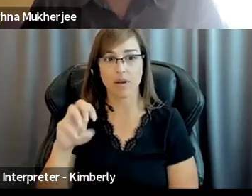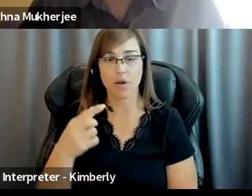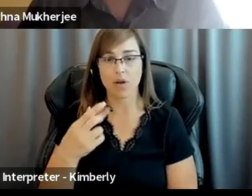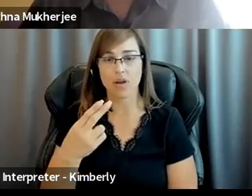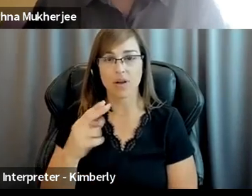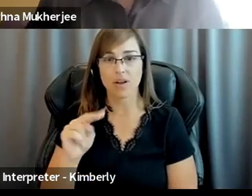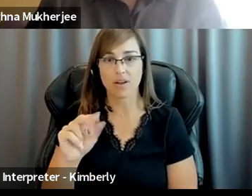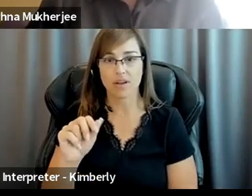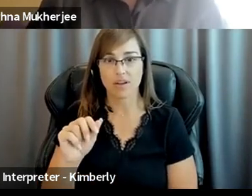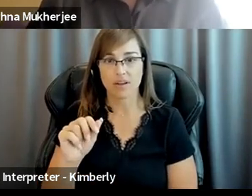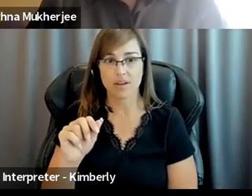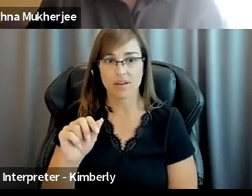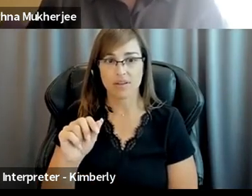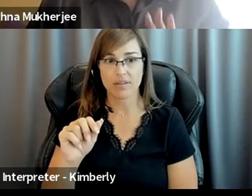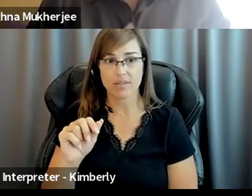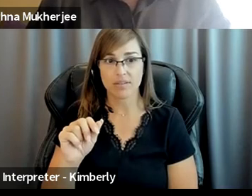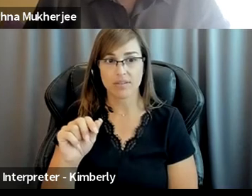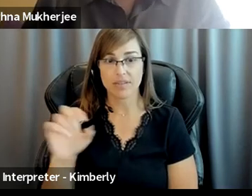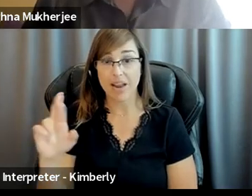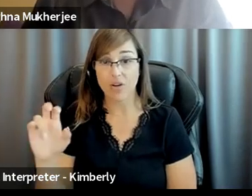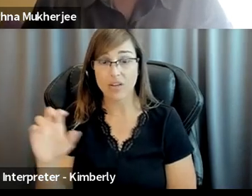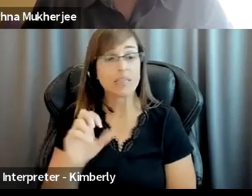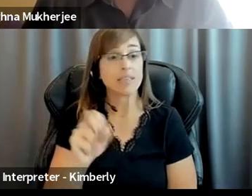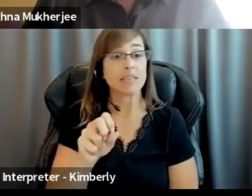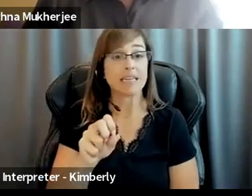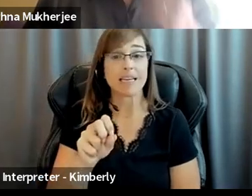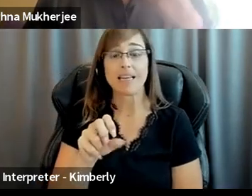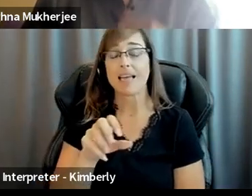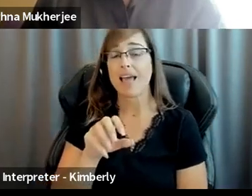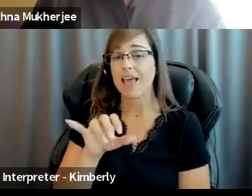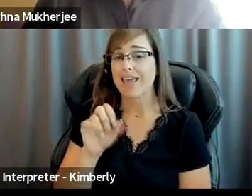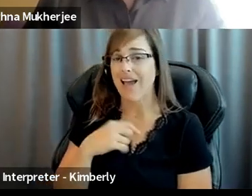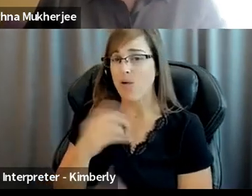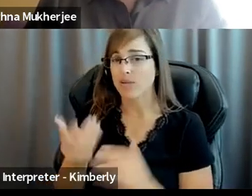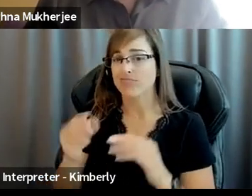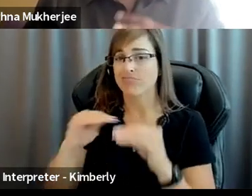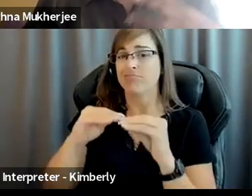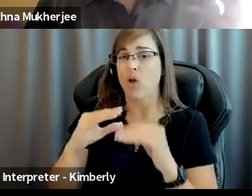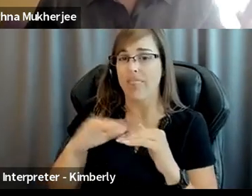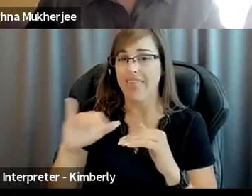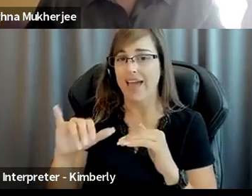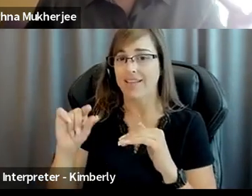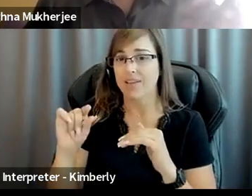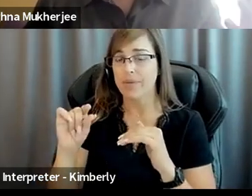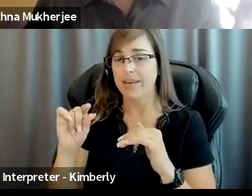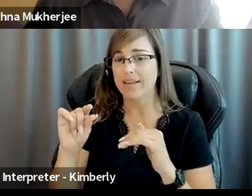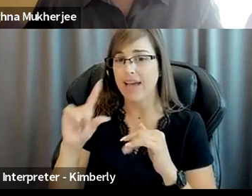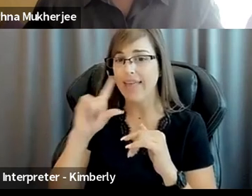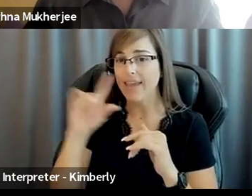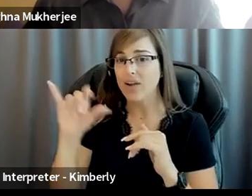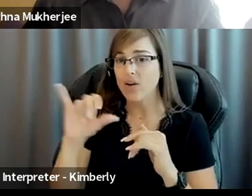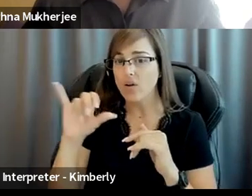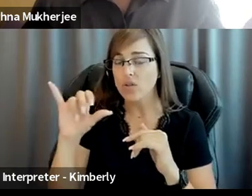Yeah, so anybody else? Yeah, I was just gonna maybe build on that a little bit. As you know, I think there's